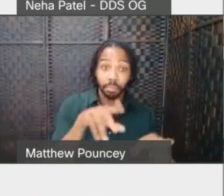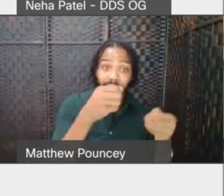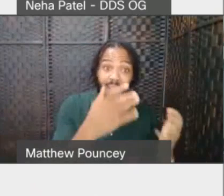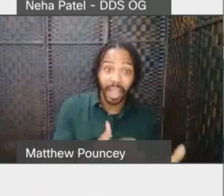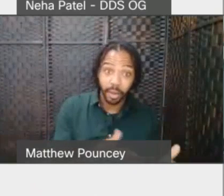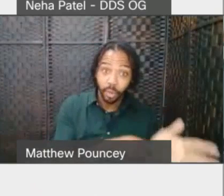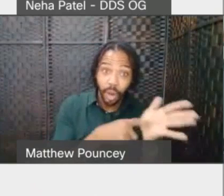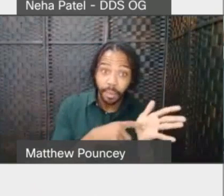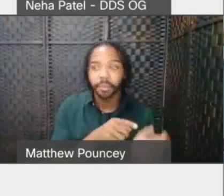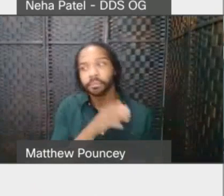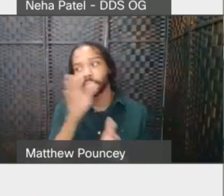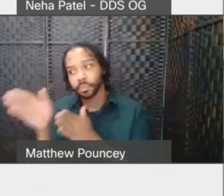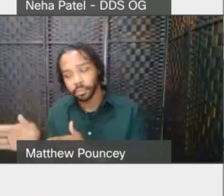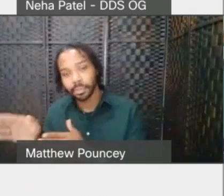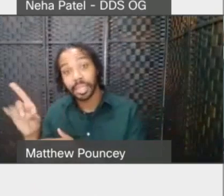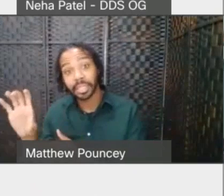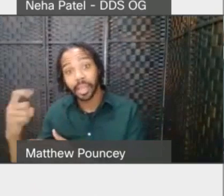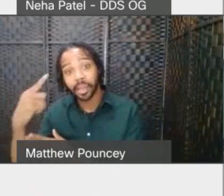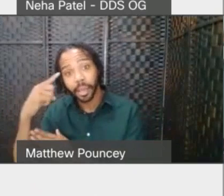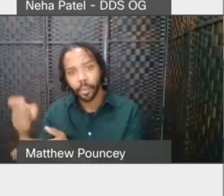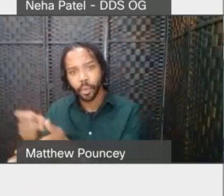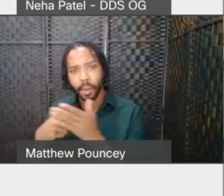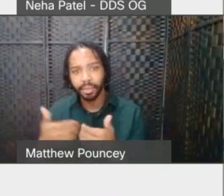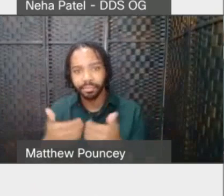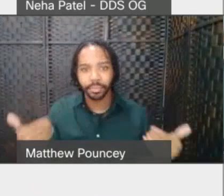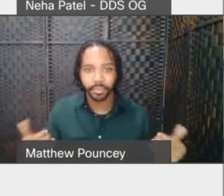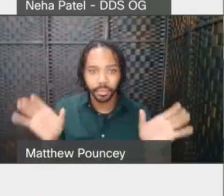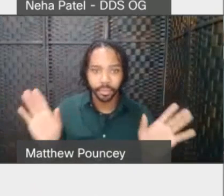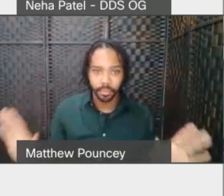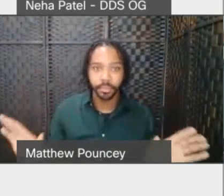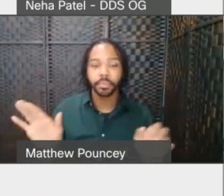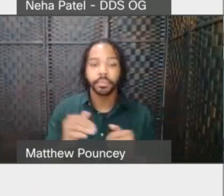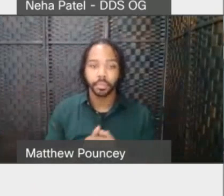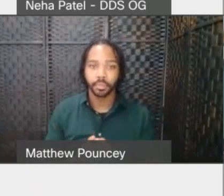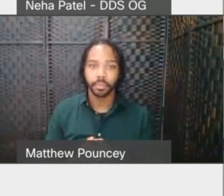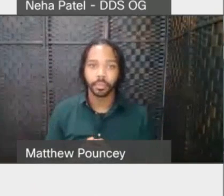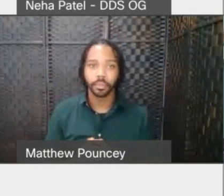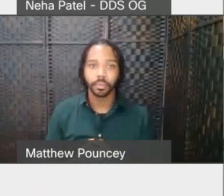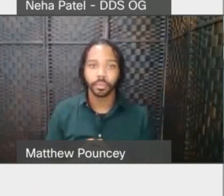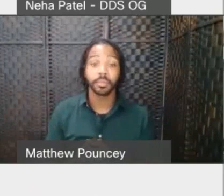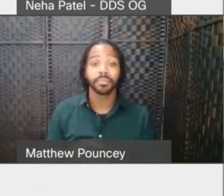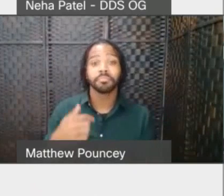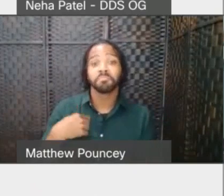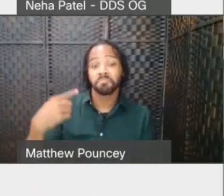is DC government's requirements under DC Health regulatory authority. I think so. I hope